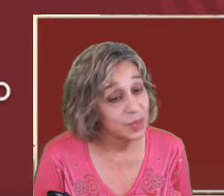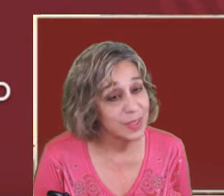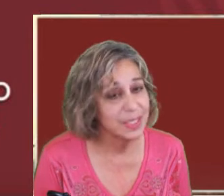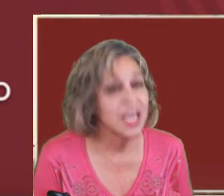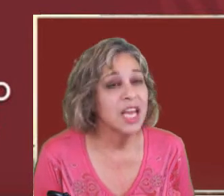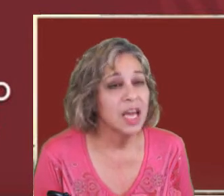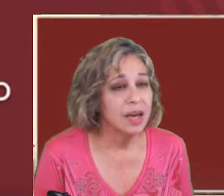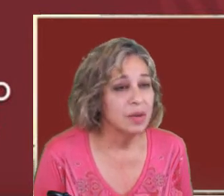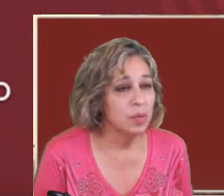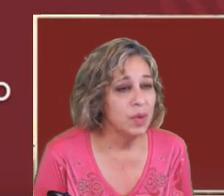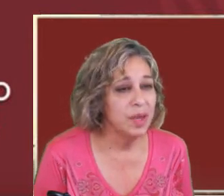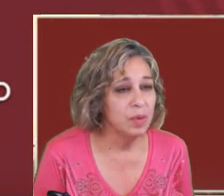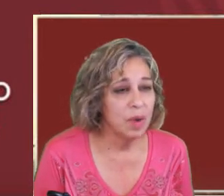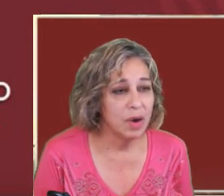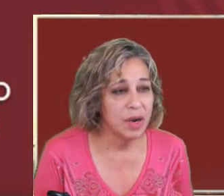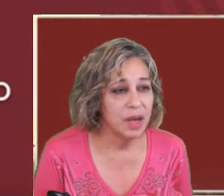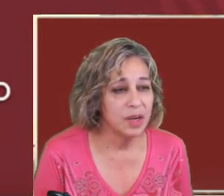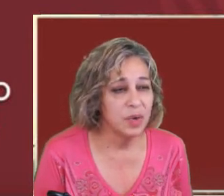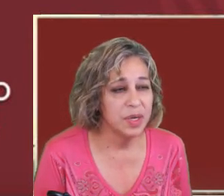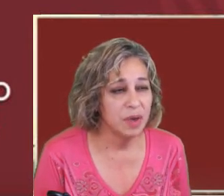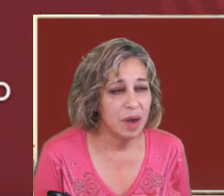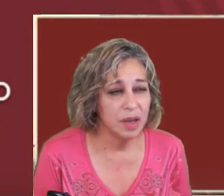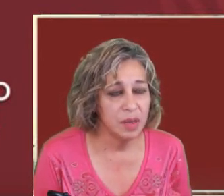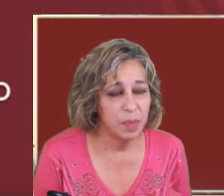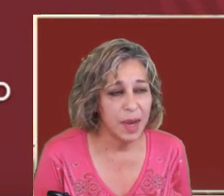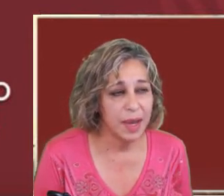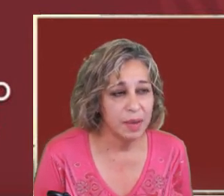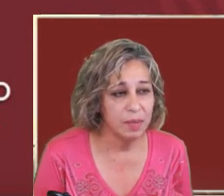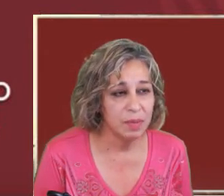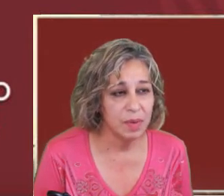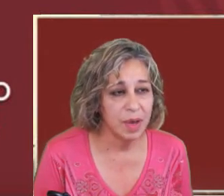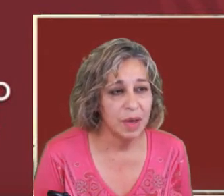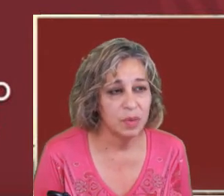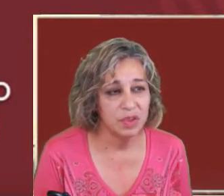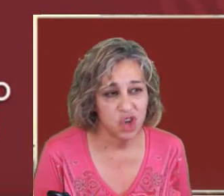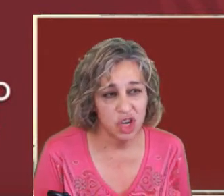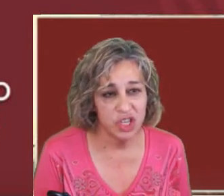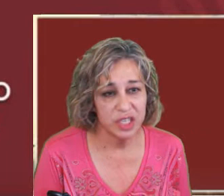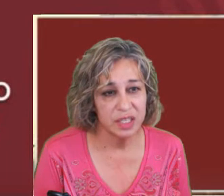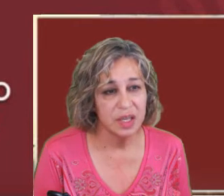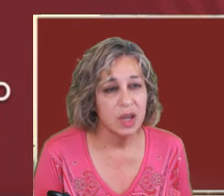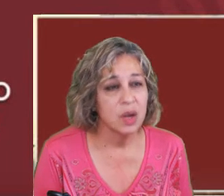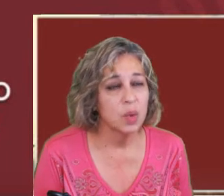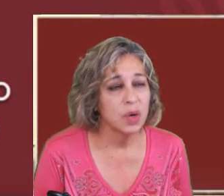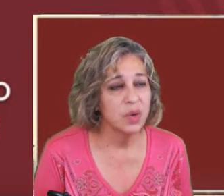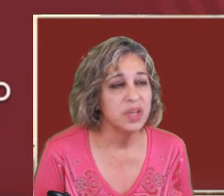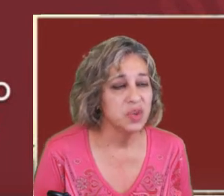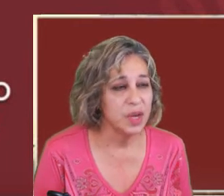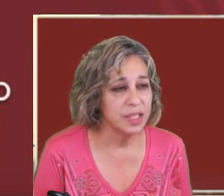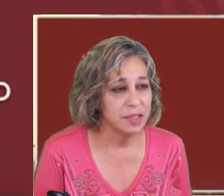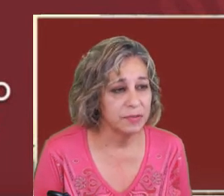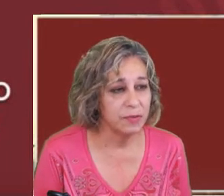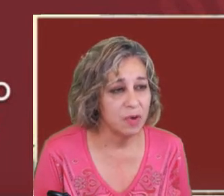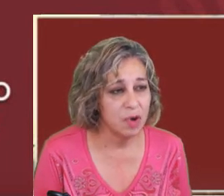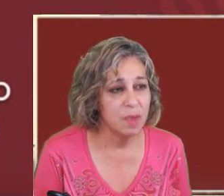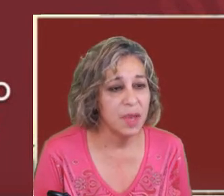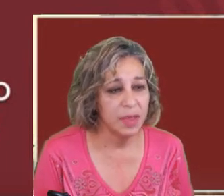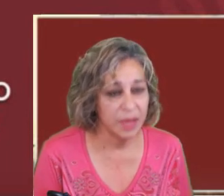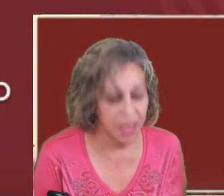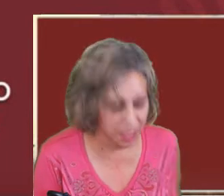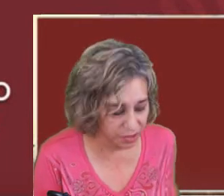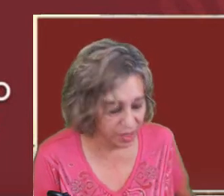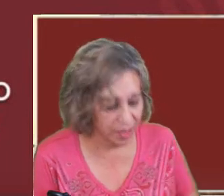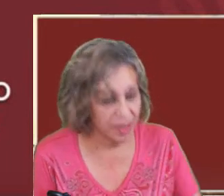conference was. We are not going to occupy with charges. We're going to transform